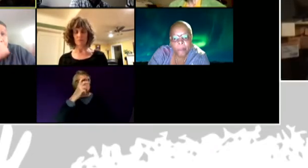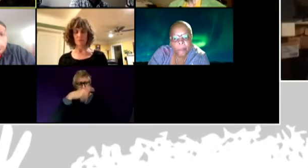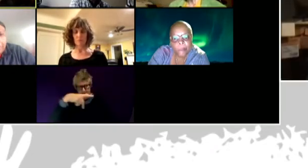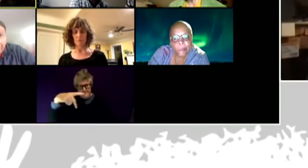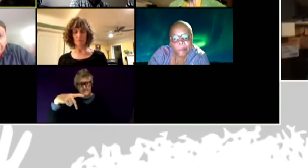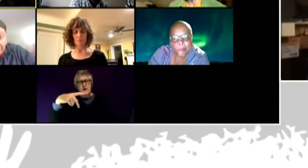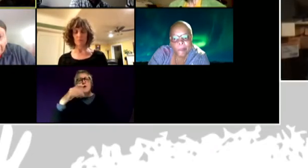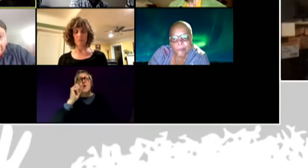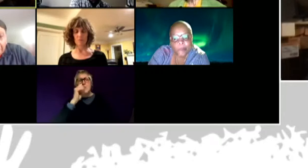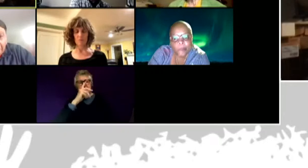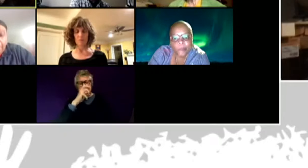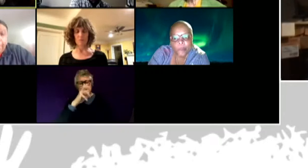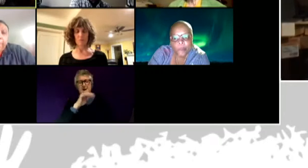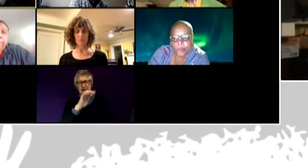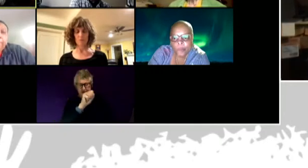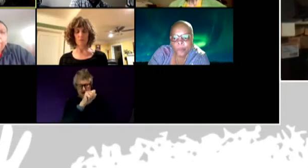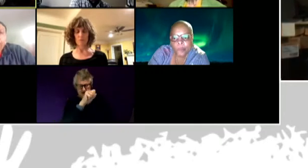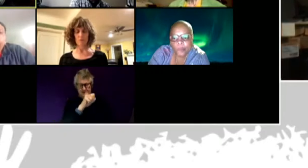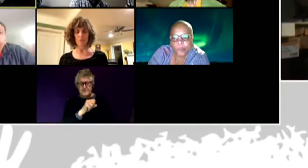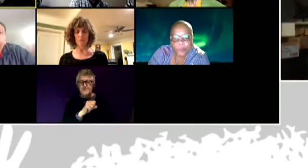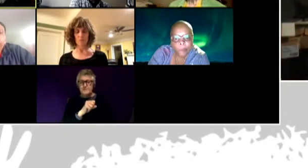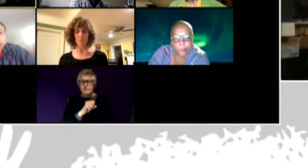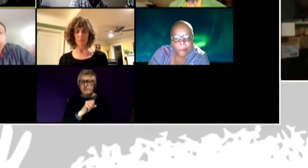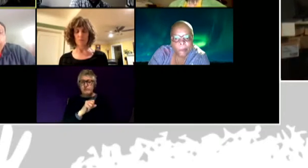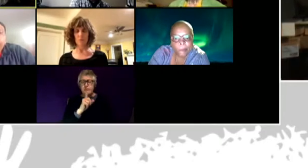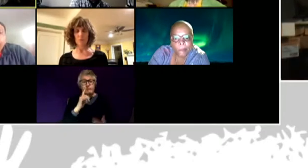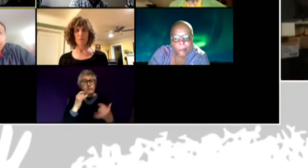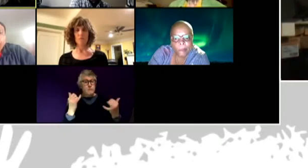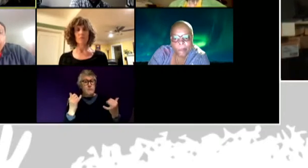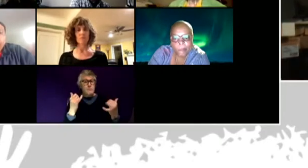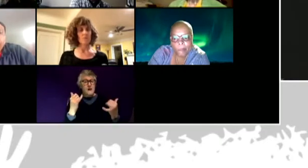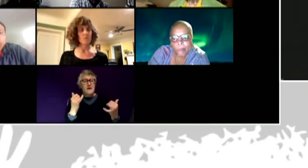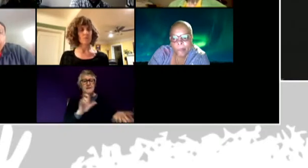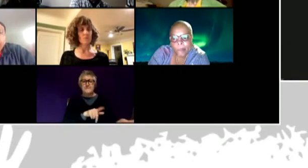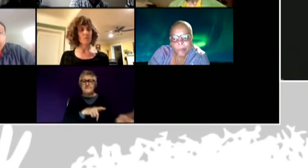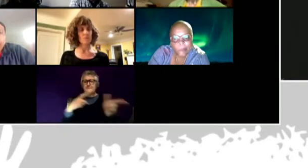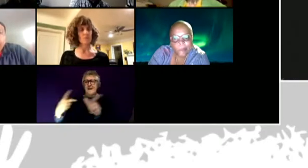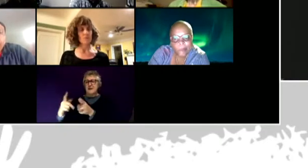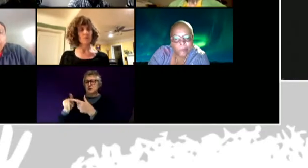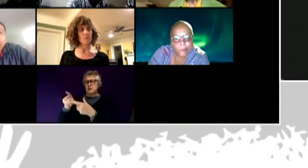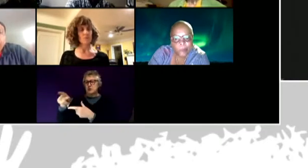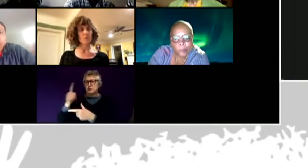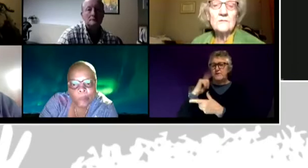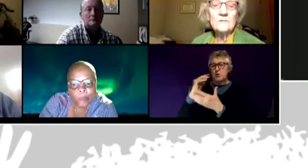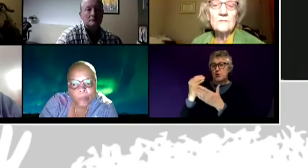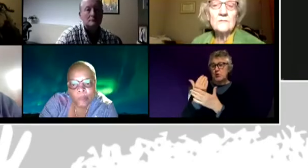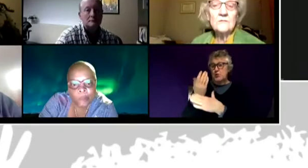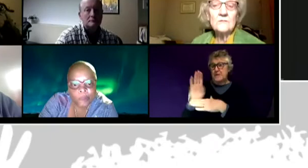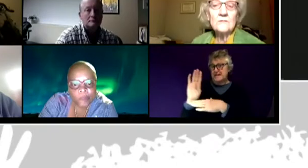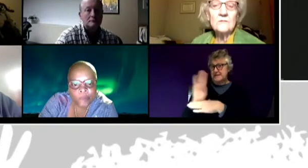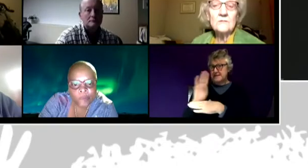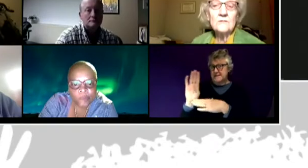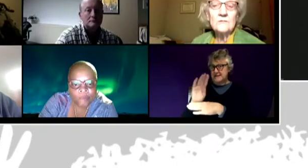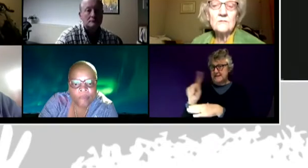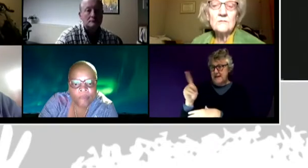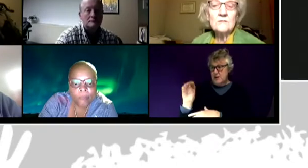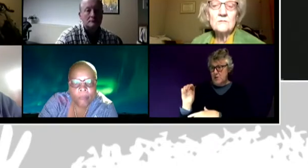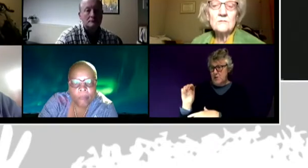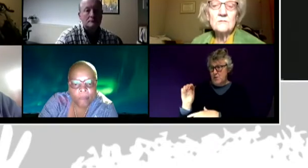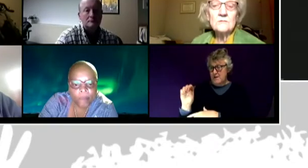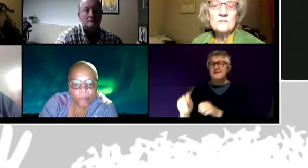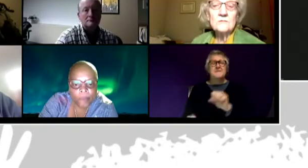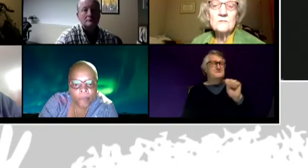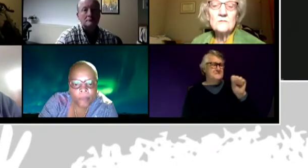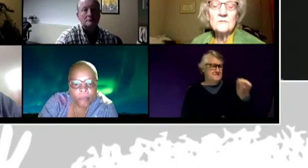I want to pass it back to you for new business, Theo. Wonderful. Thank you very much, and thank you for the rich dialogue,